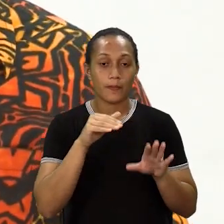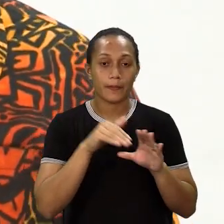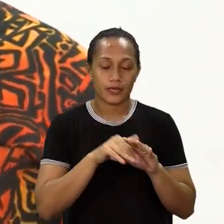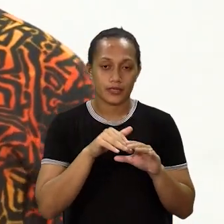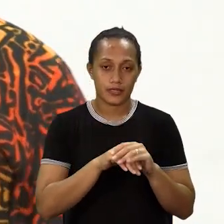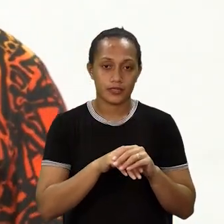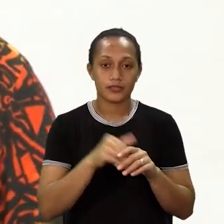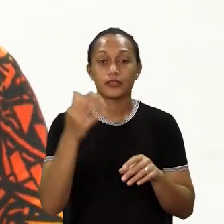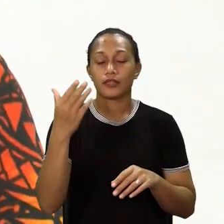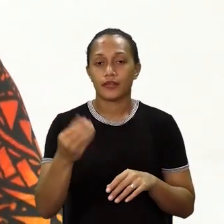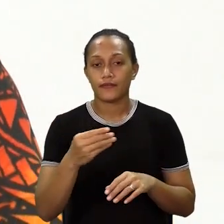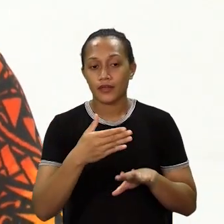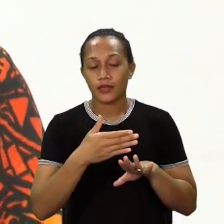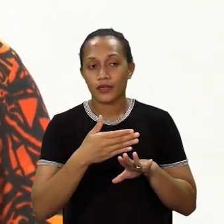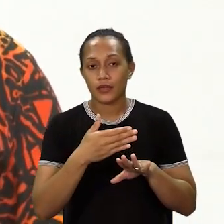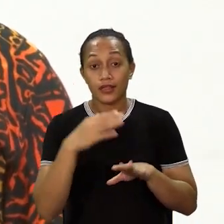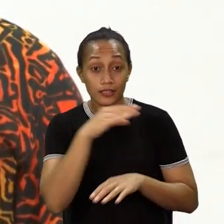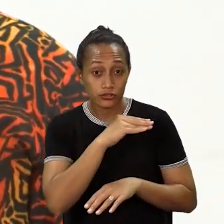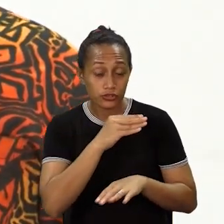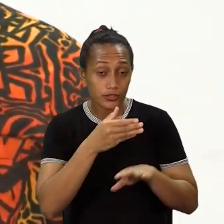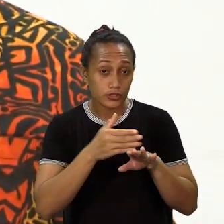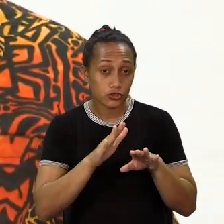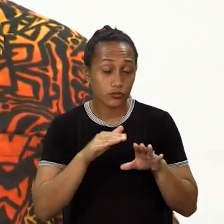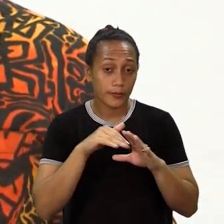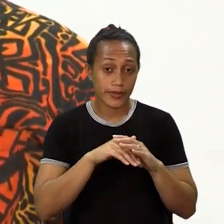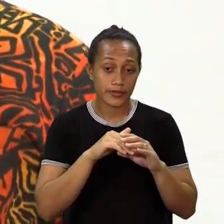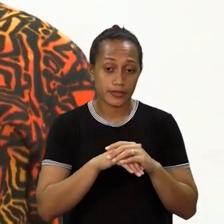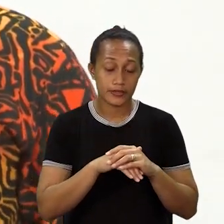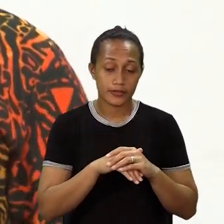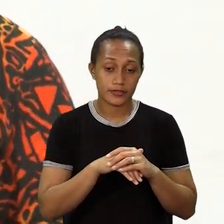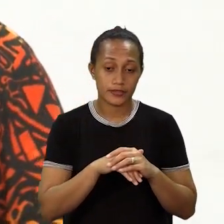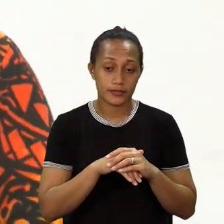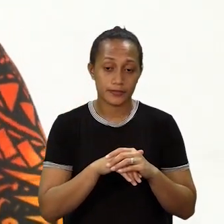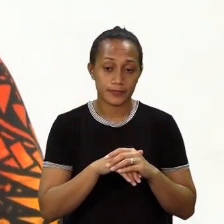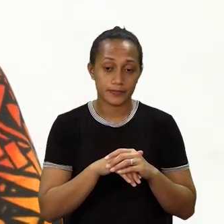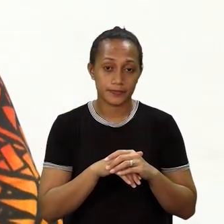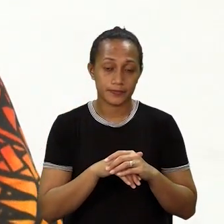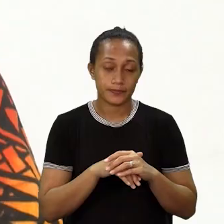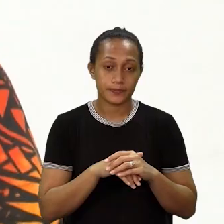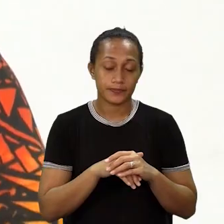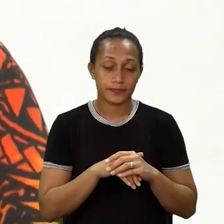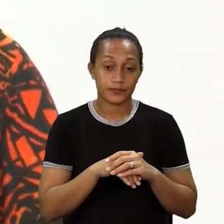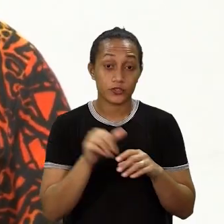new market. They will have lunch at the new market.